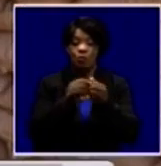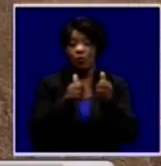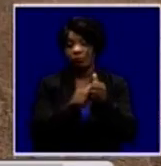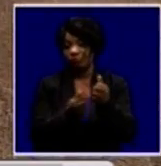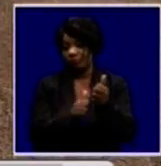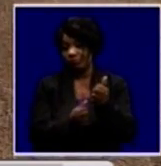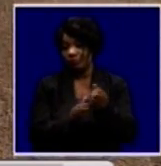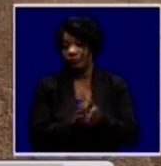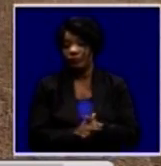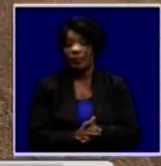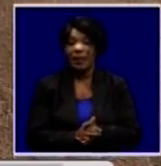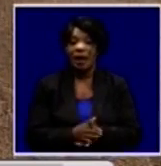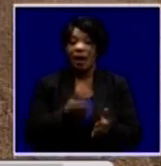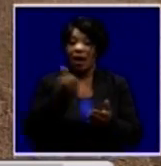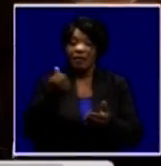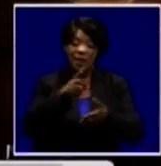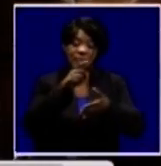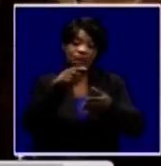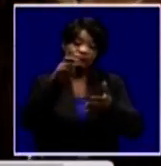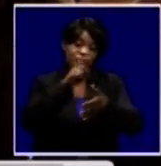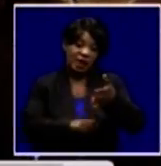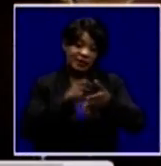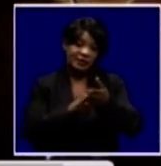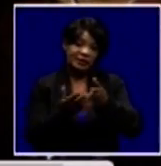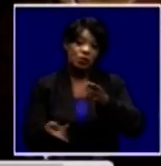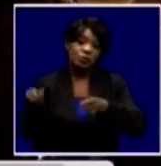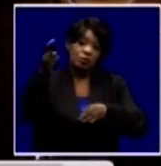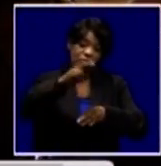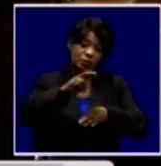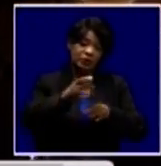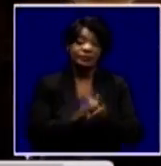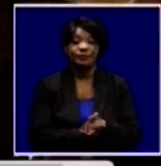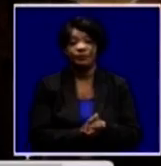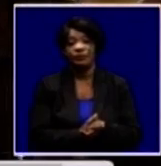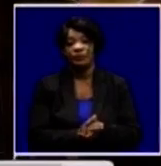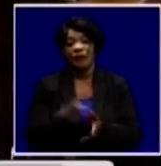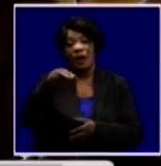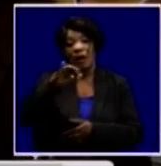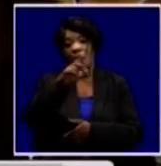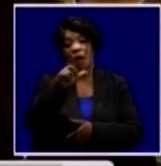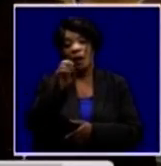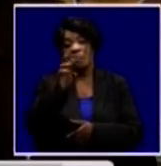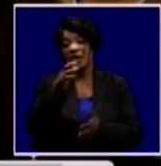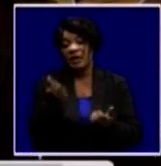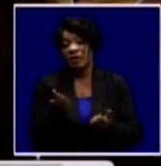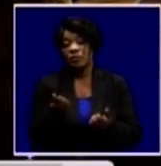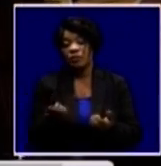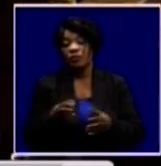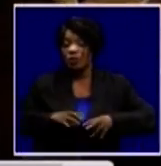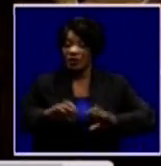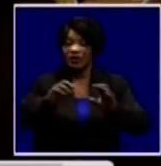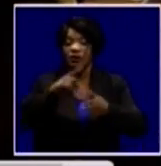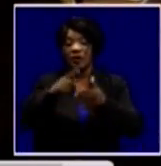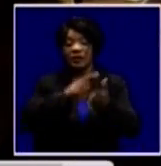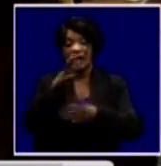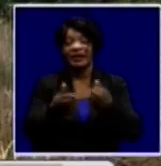and the fertilizer price has gone up because of the dollar. So millers again will hit back next season, try and get our wheat